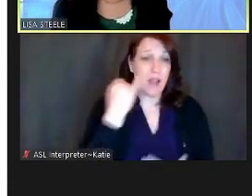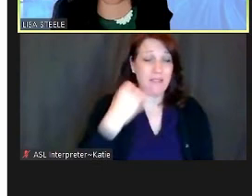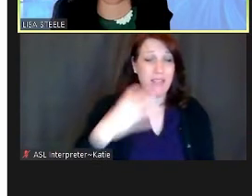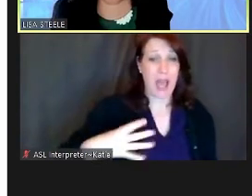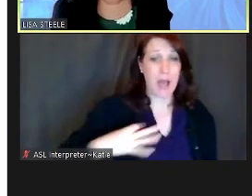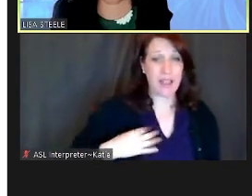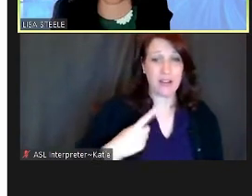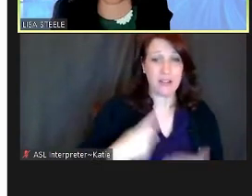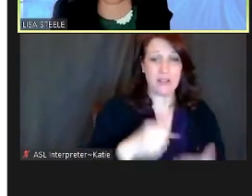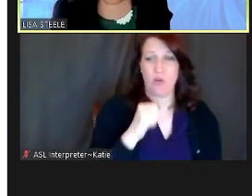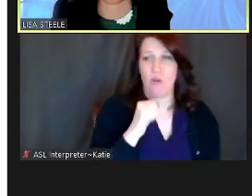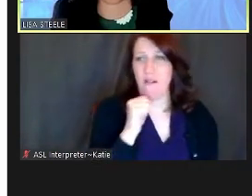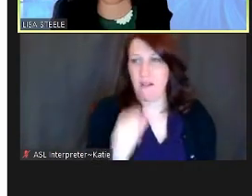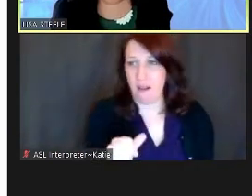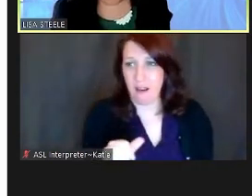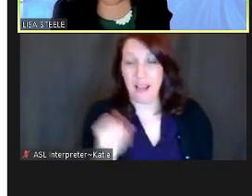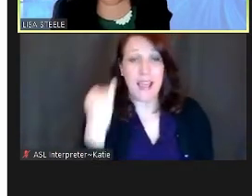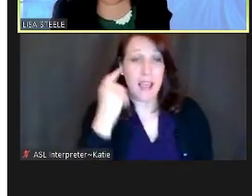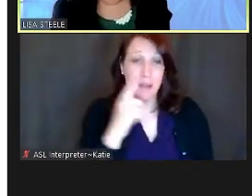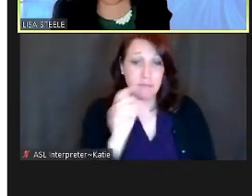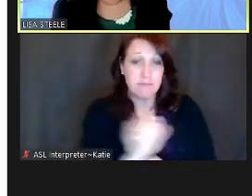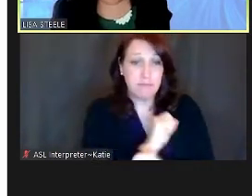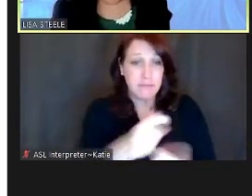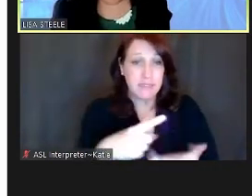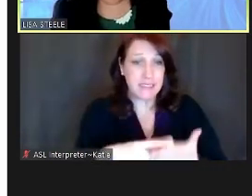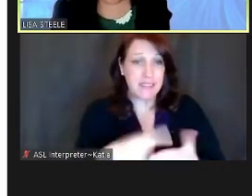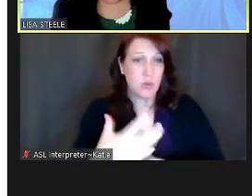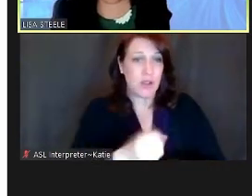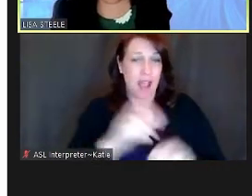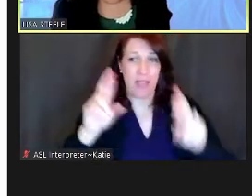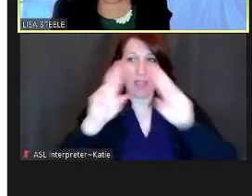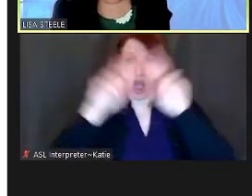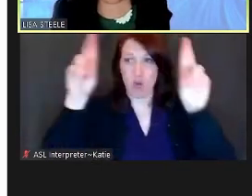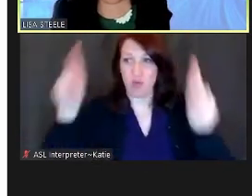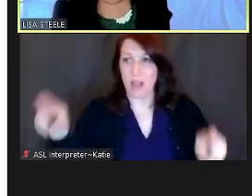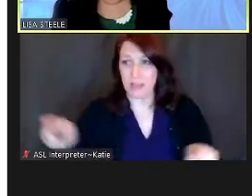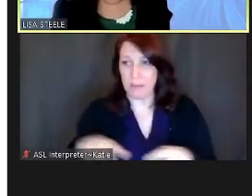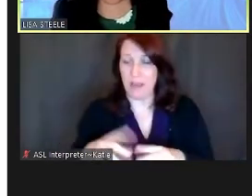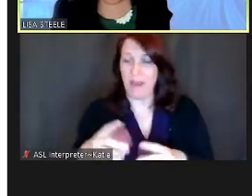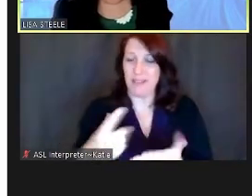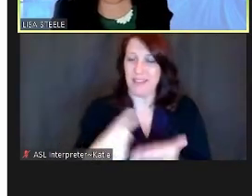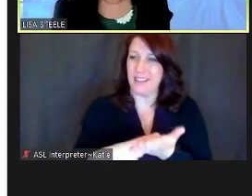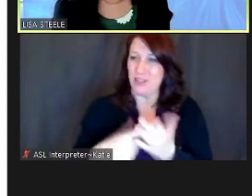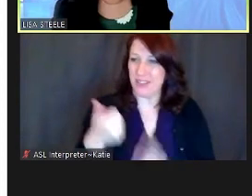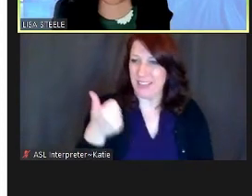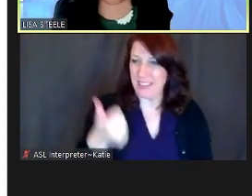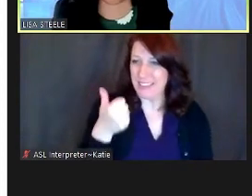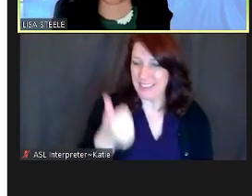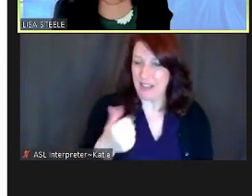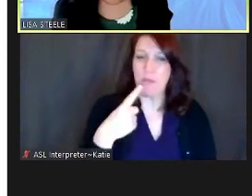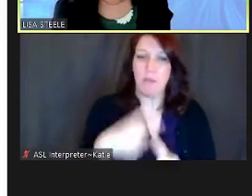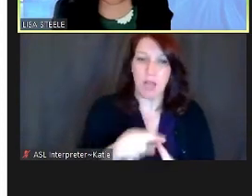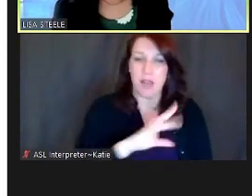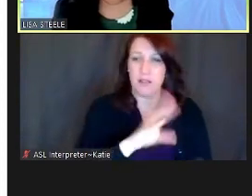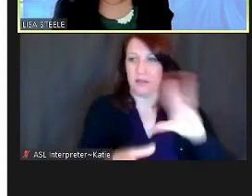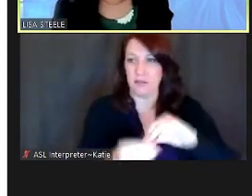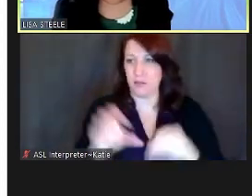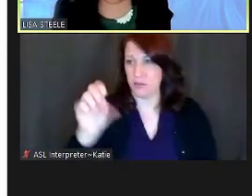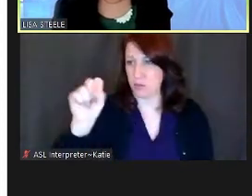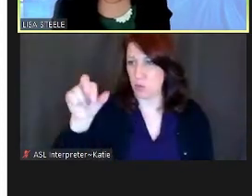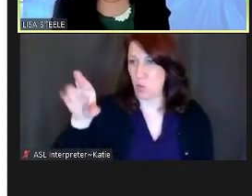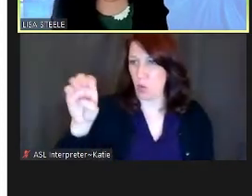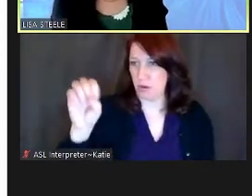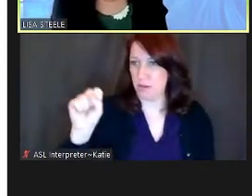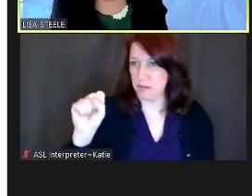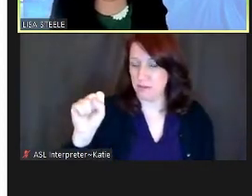is discussed, you'll also get that resume of the discussion itself, as well as the scores. Another